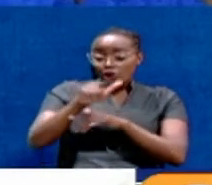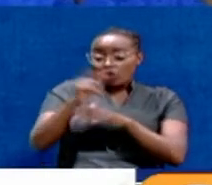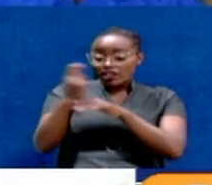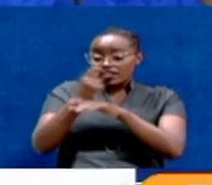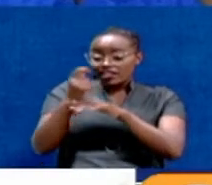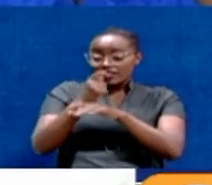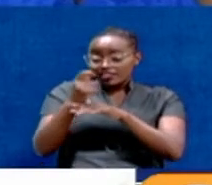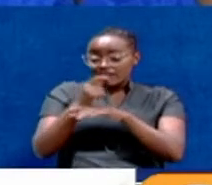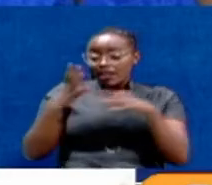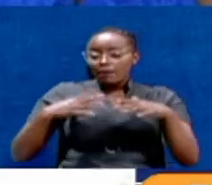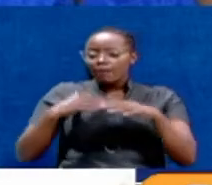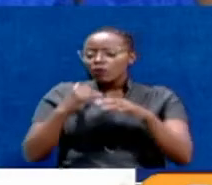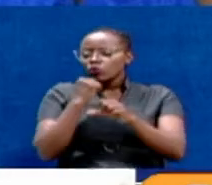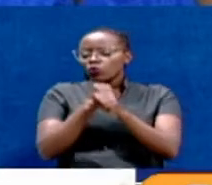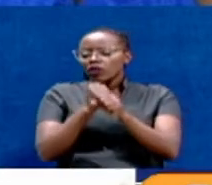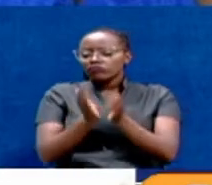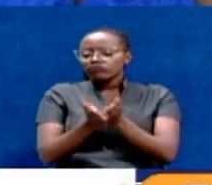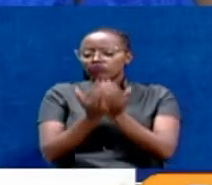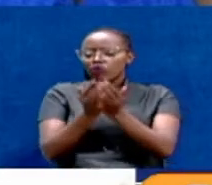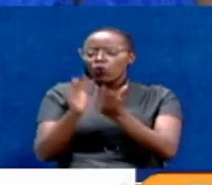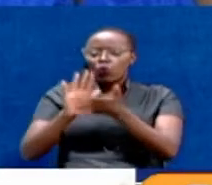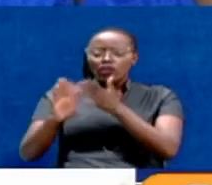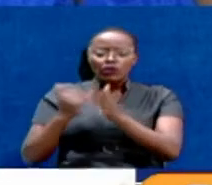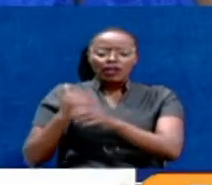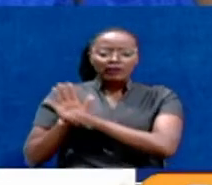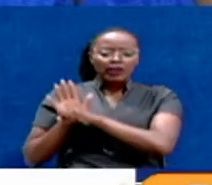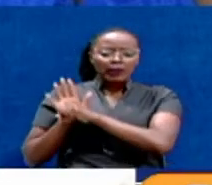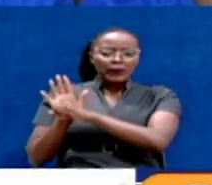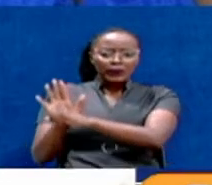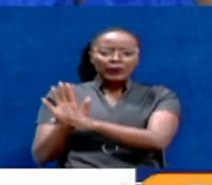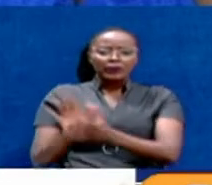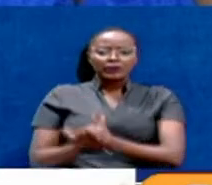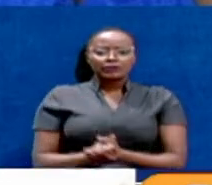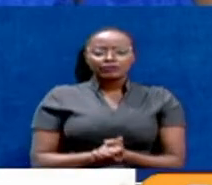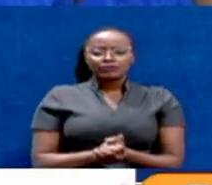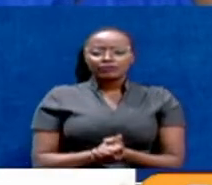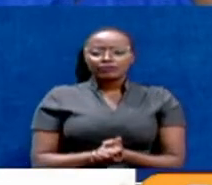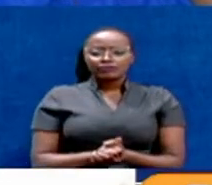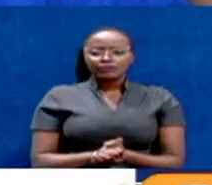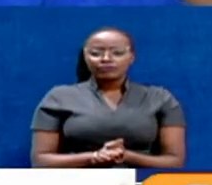international recognition without discrimination?